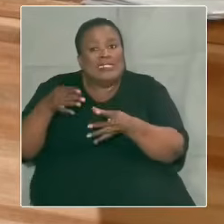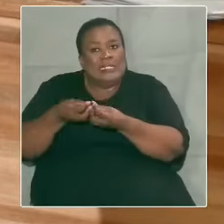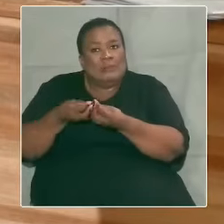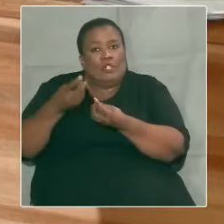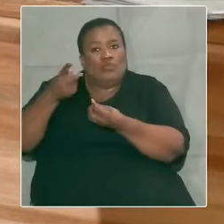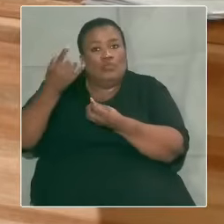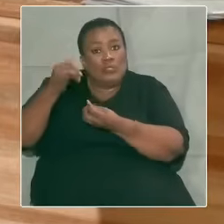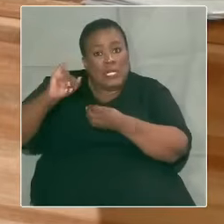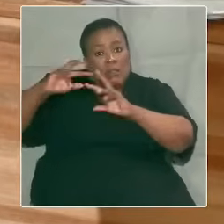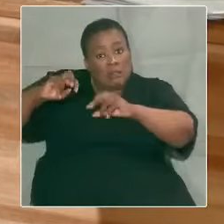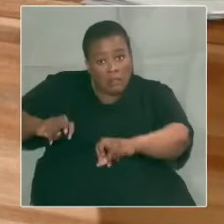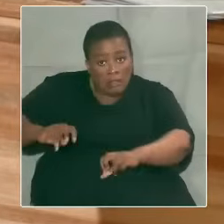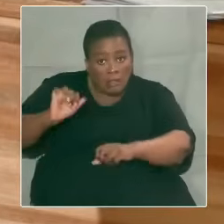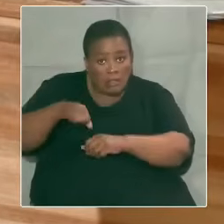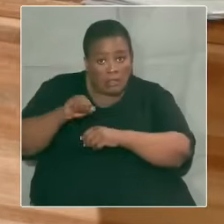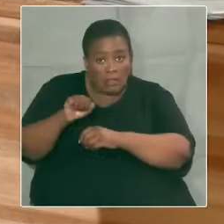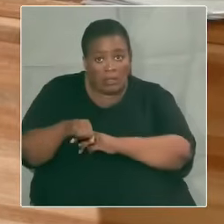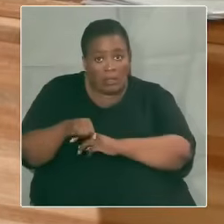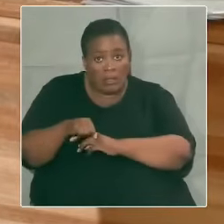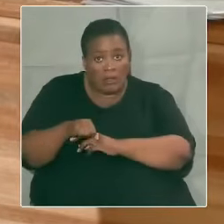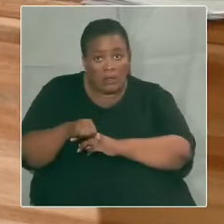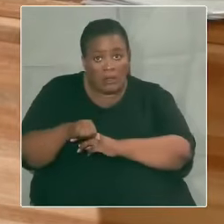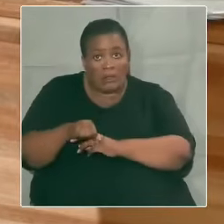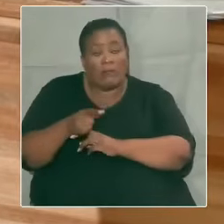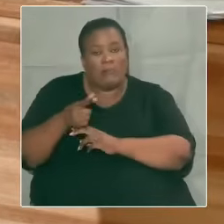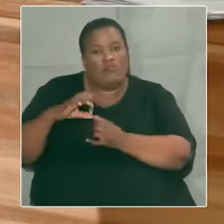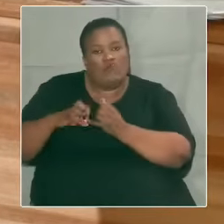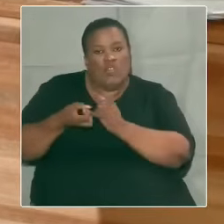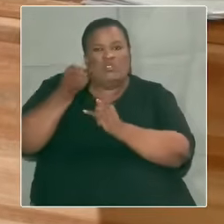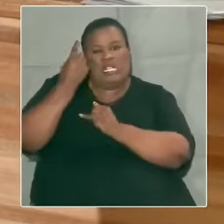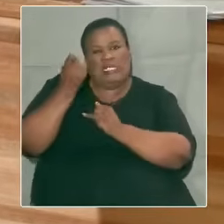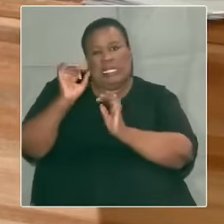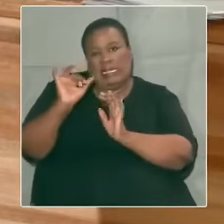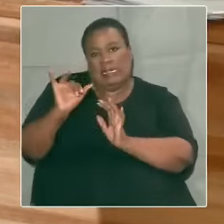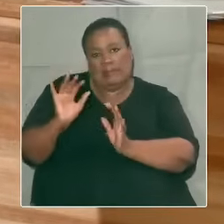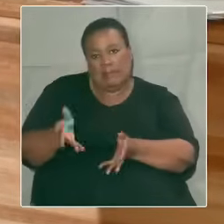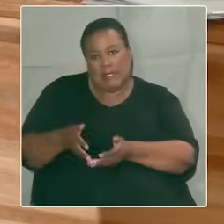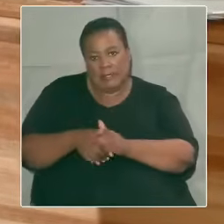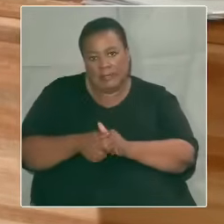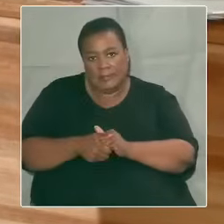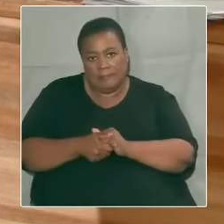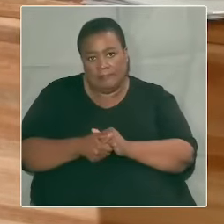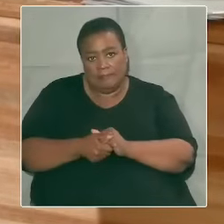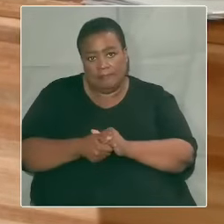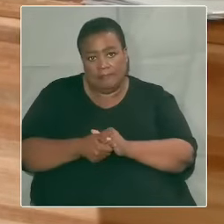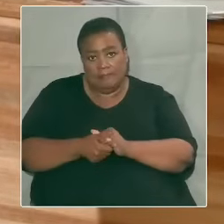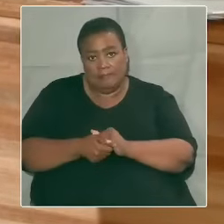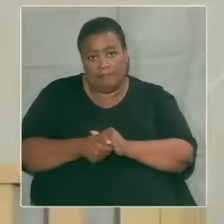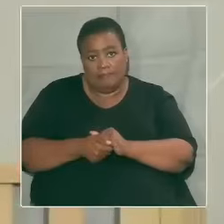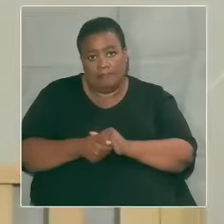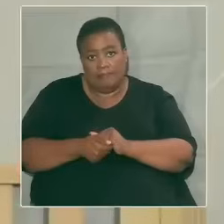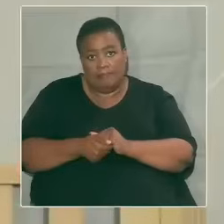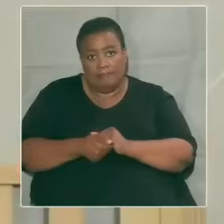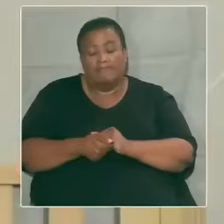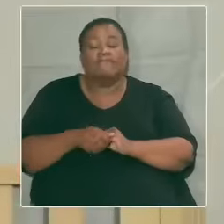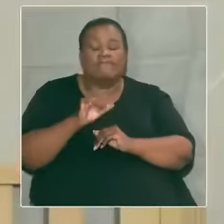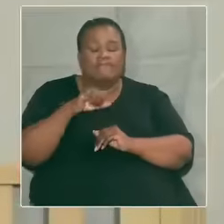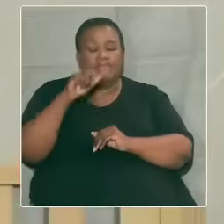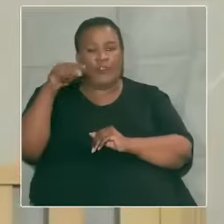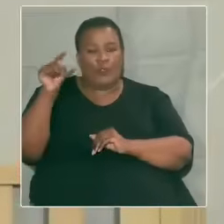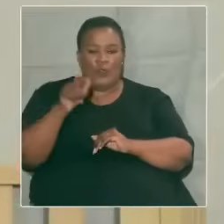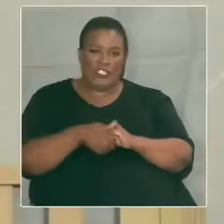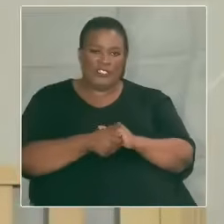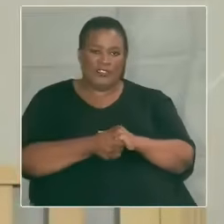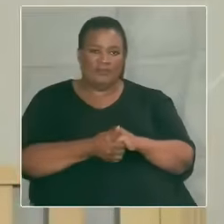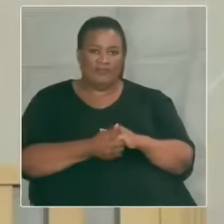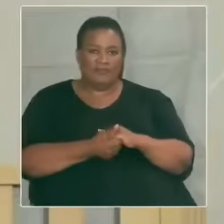more the point that I was trying to establish there with regard to those allegations. That is correct, Commissioner.